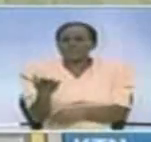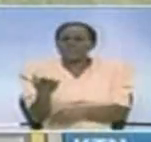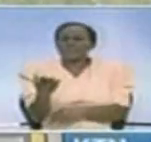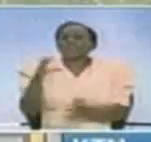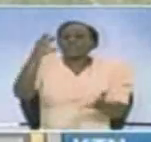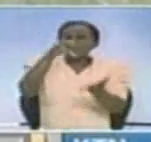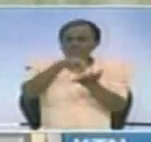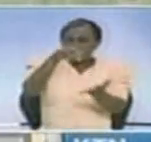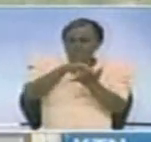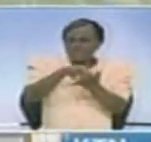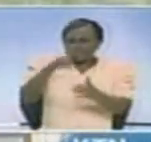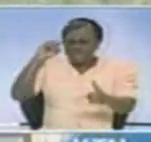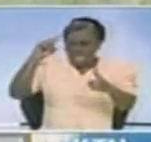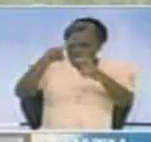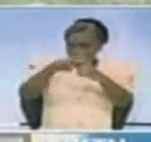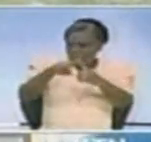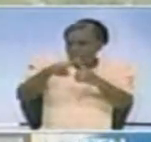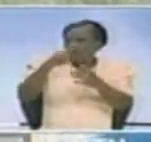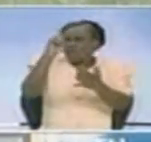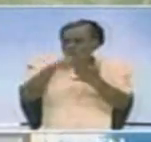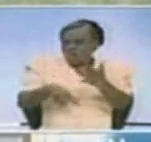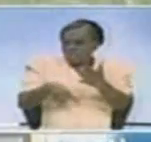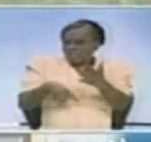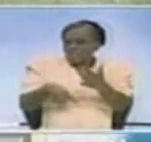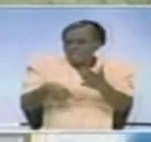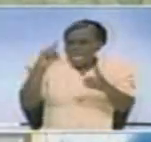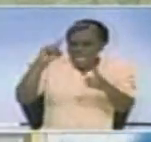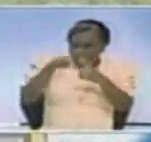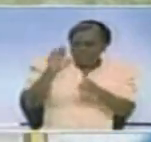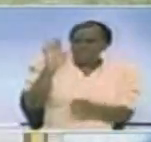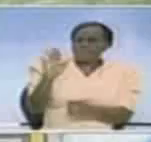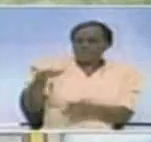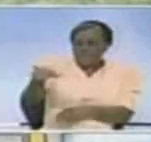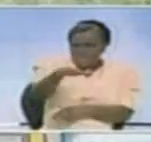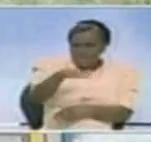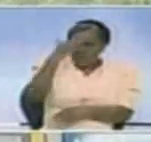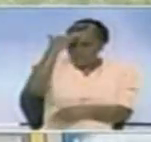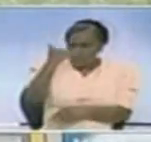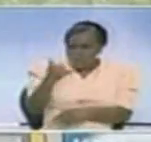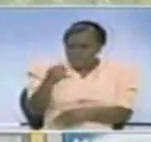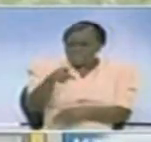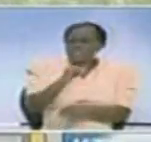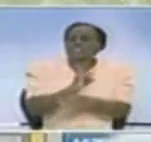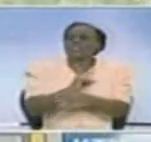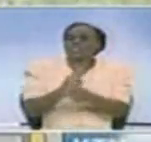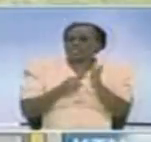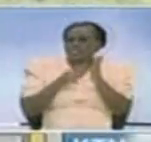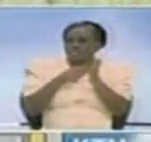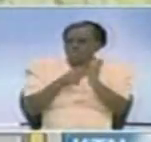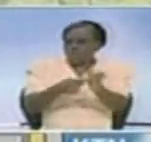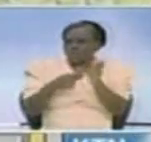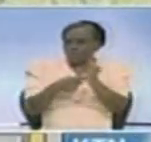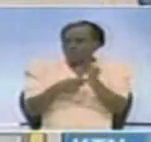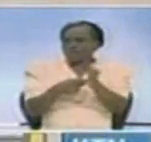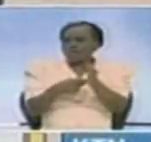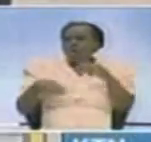indicates that they're targeting the outsiders, the aliens in this environment, because the demographic shifts. They're targeting